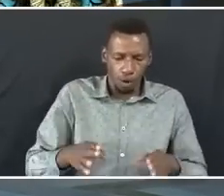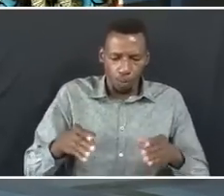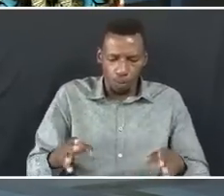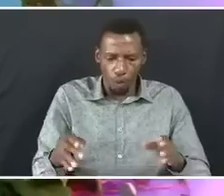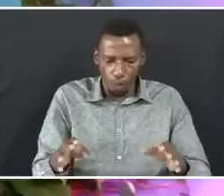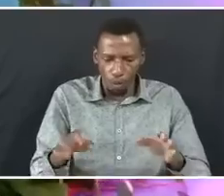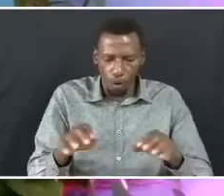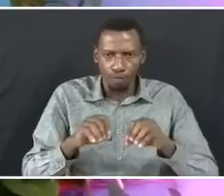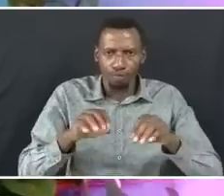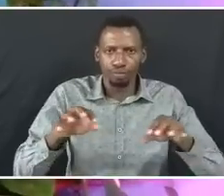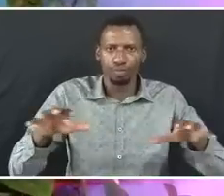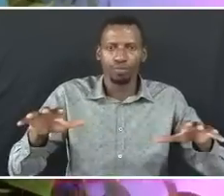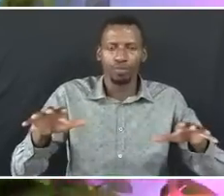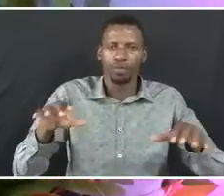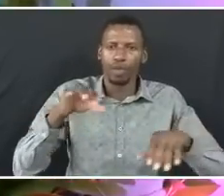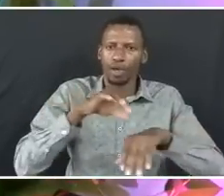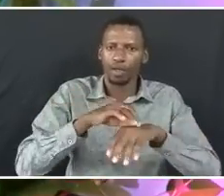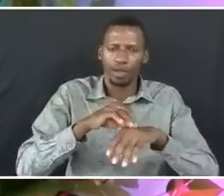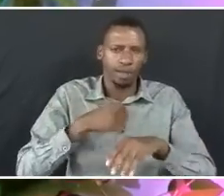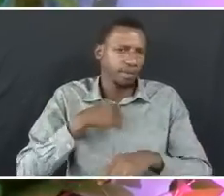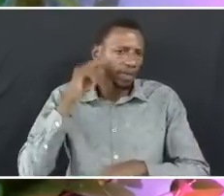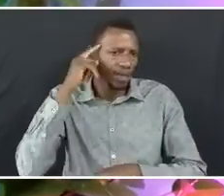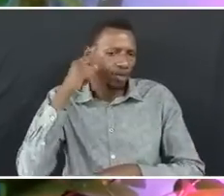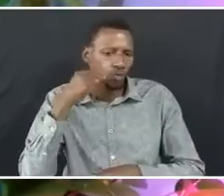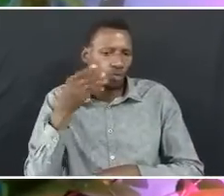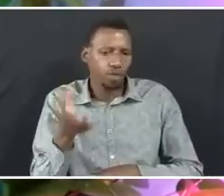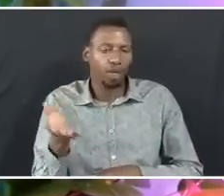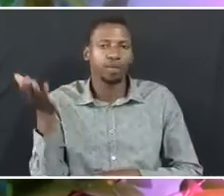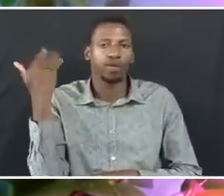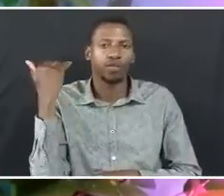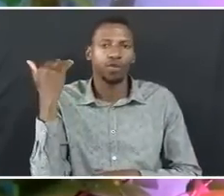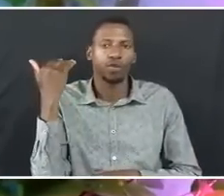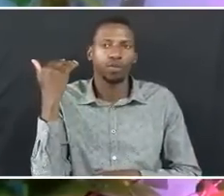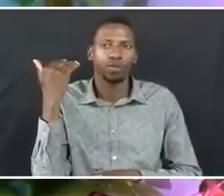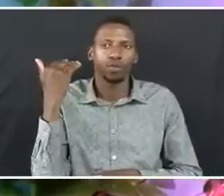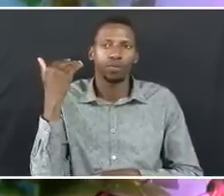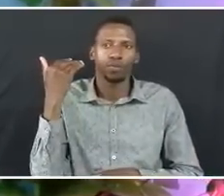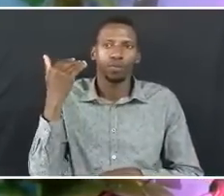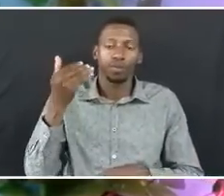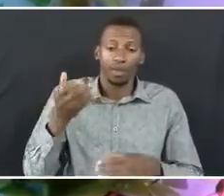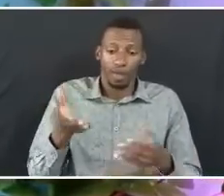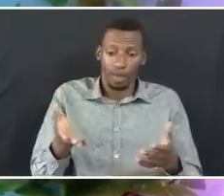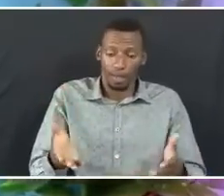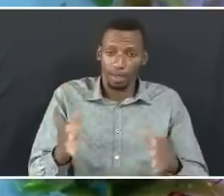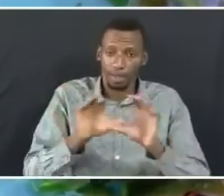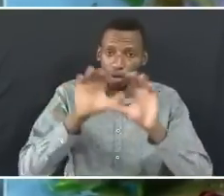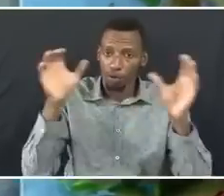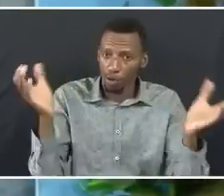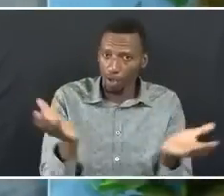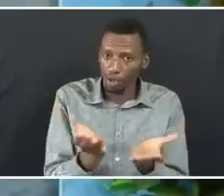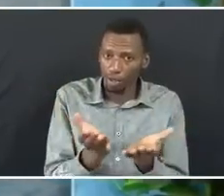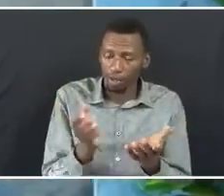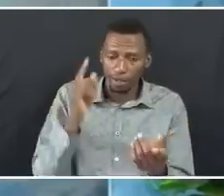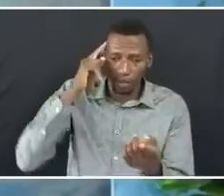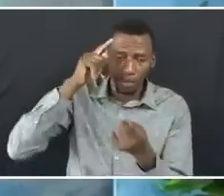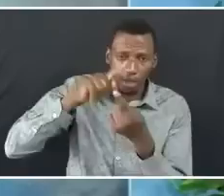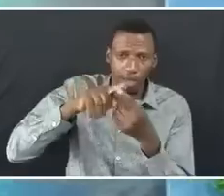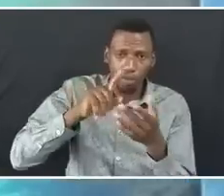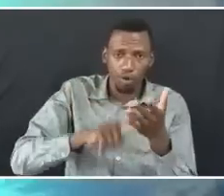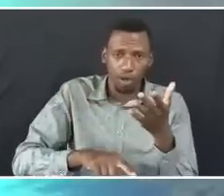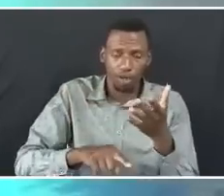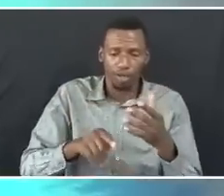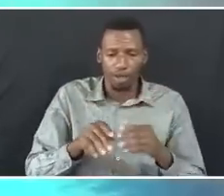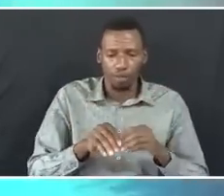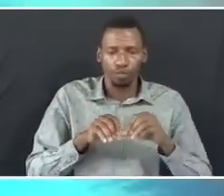have listened to previous presentations, earth is our multiplication space. And not just